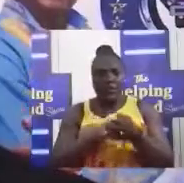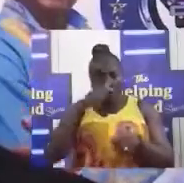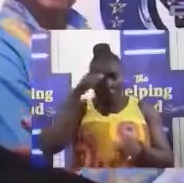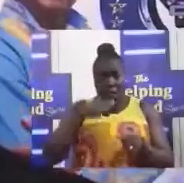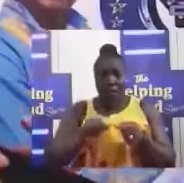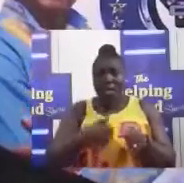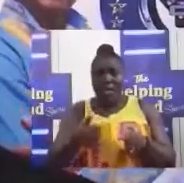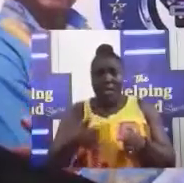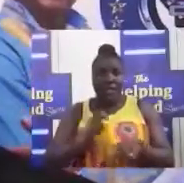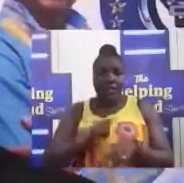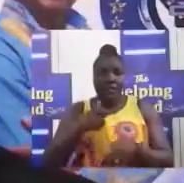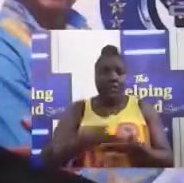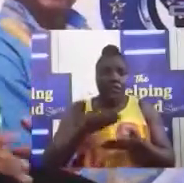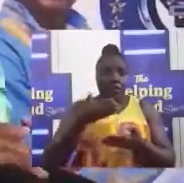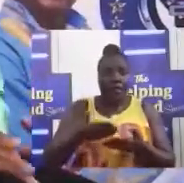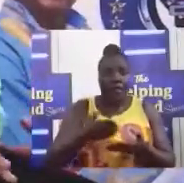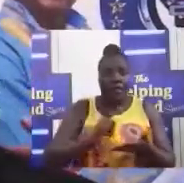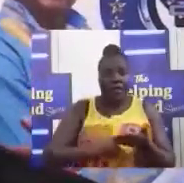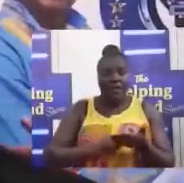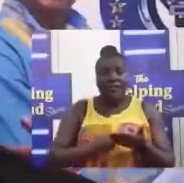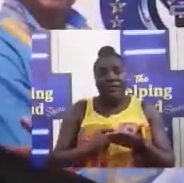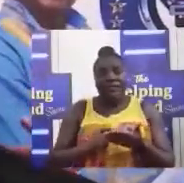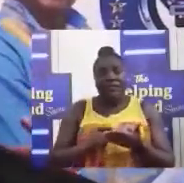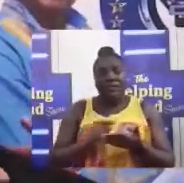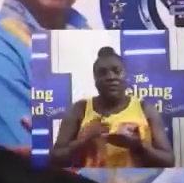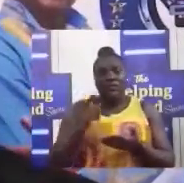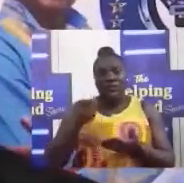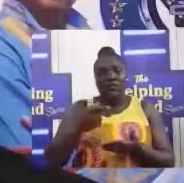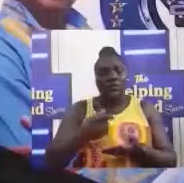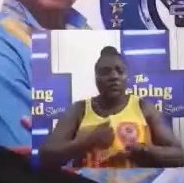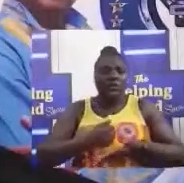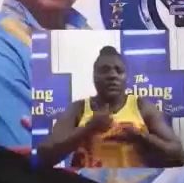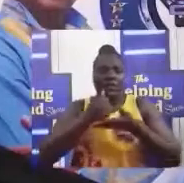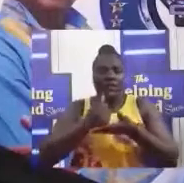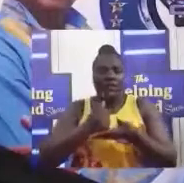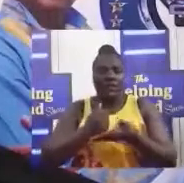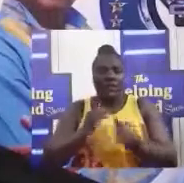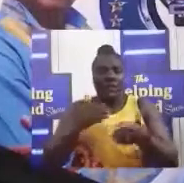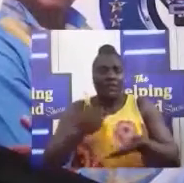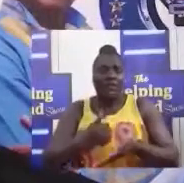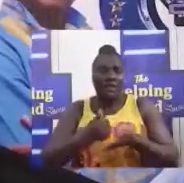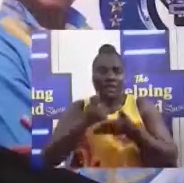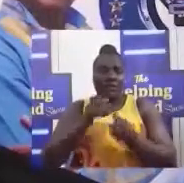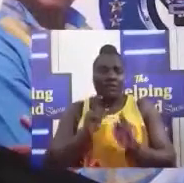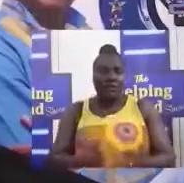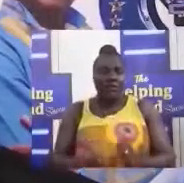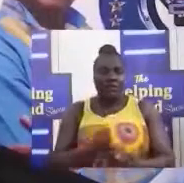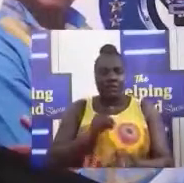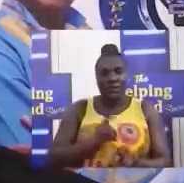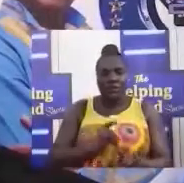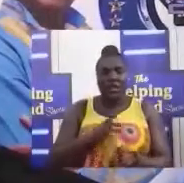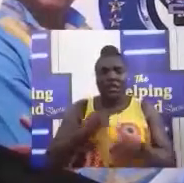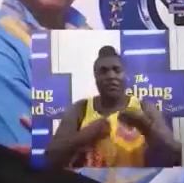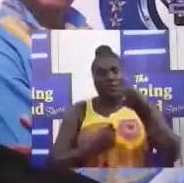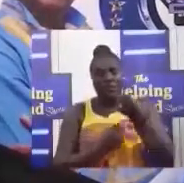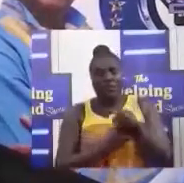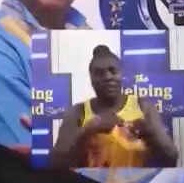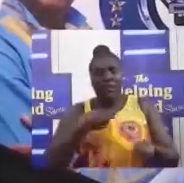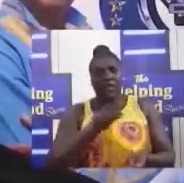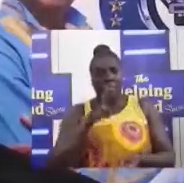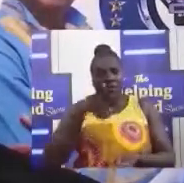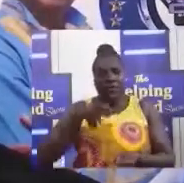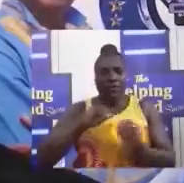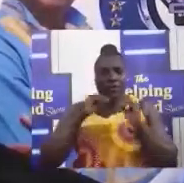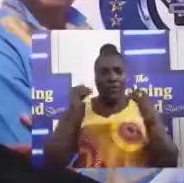so remember that anytime you purchase any of the DV Cleaners range of products, you are lending a helping hand to a person with disability and you are